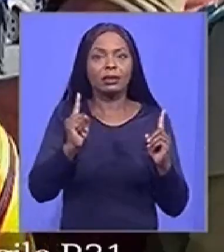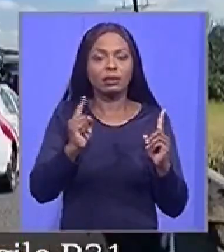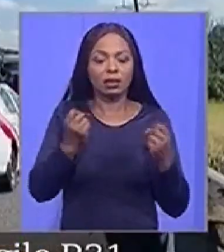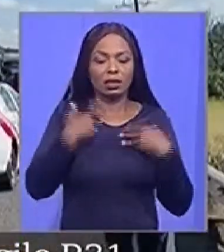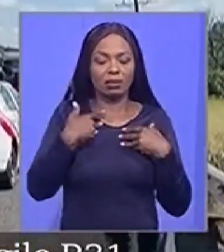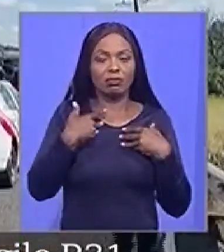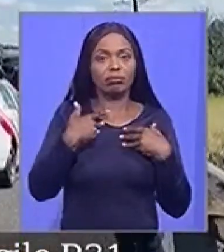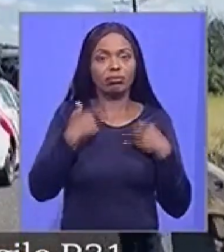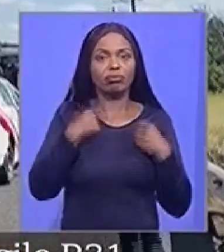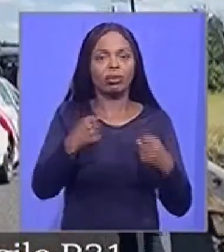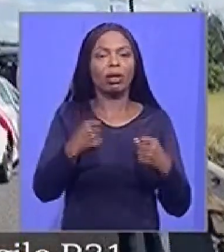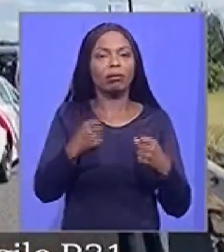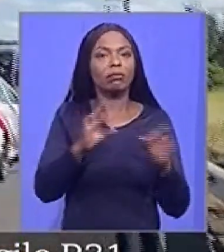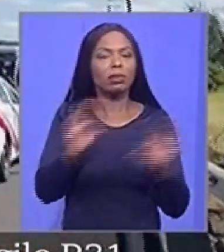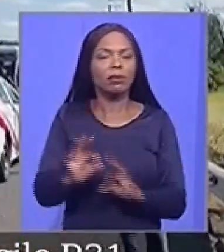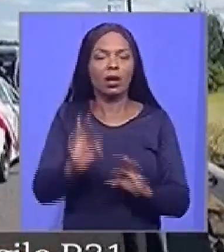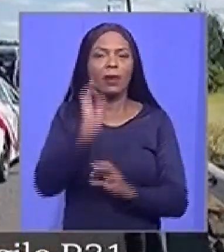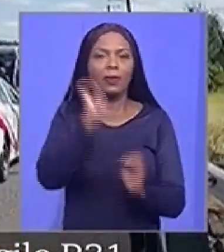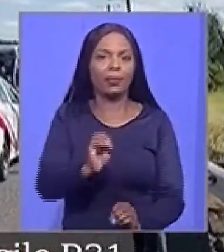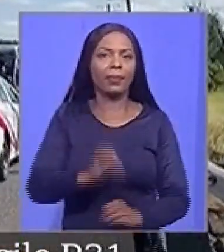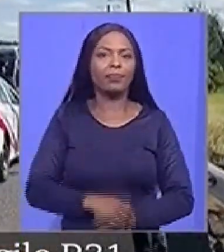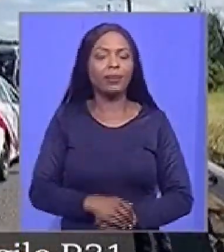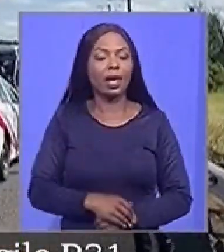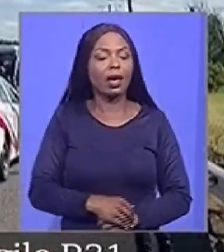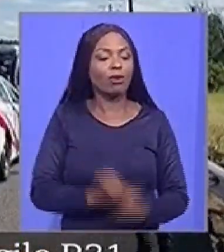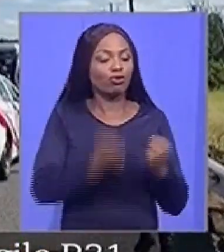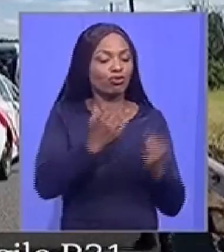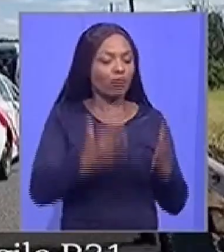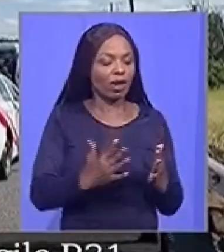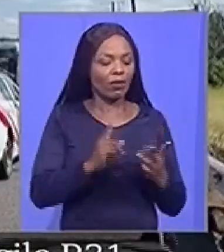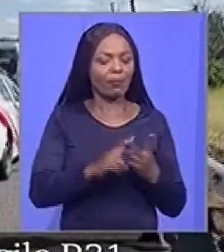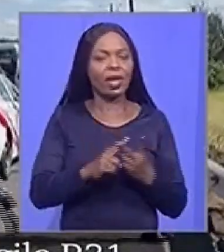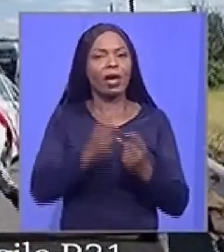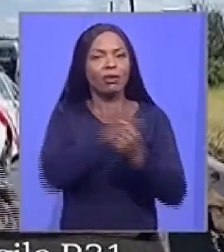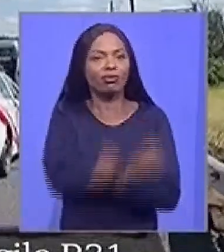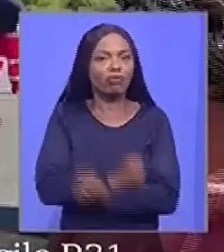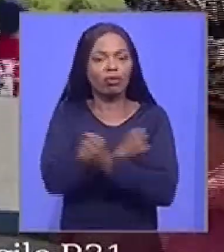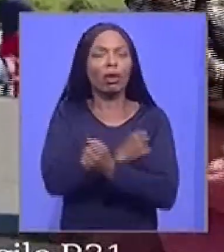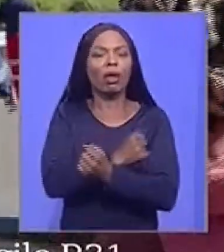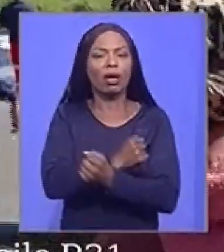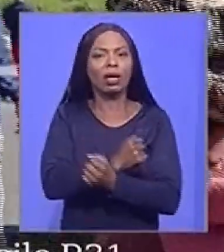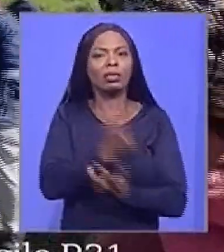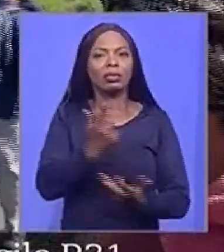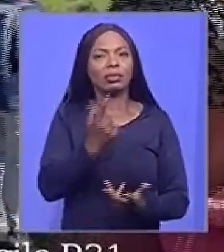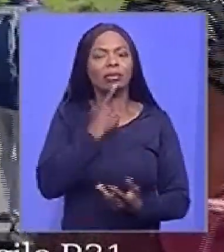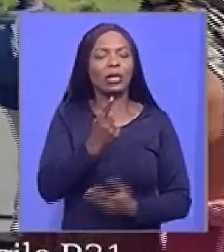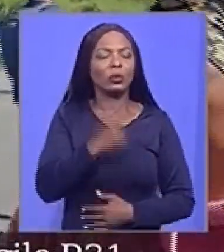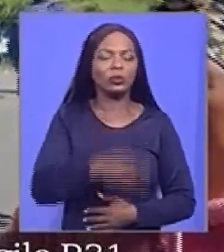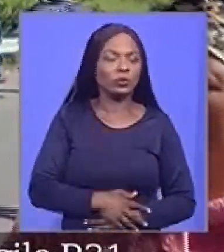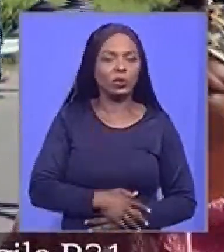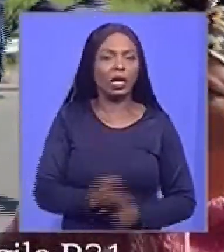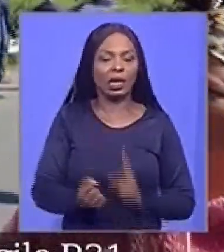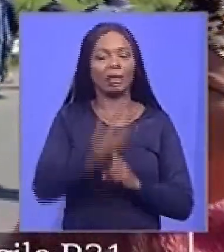o'clock. Bapalami le bakganni ba dilori le bona ba ile ba angwa ke boipelaetso bona.